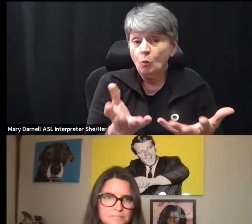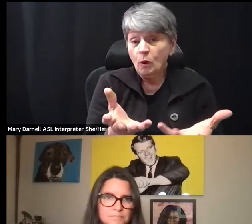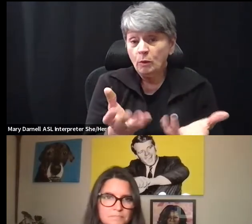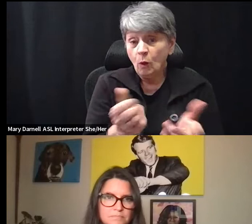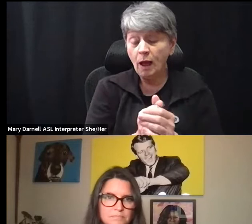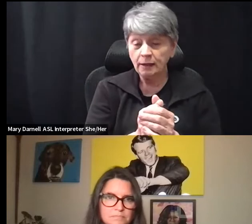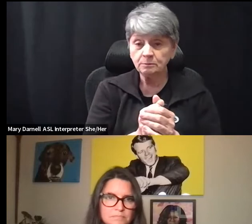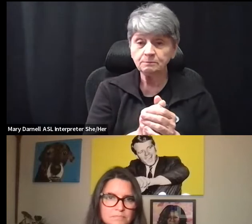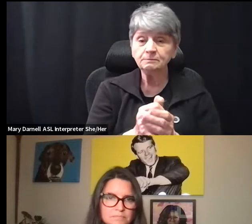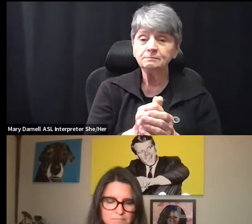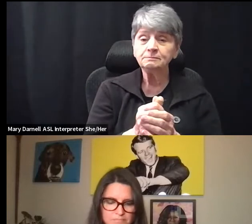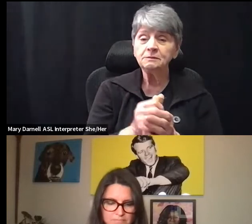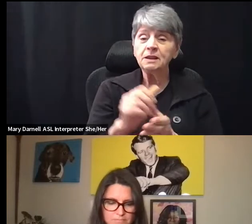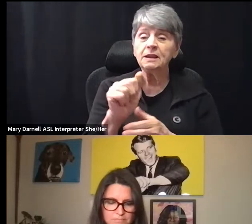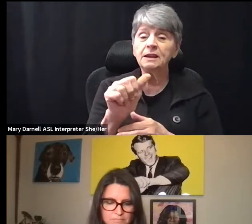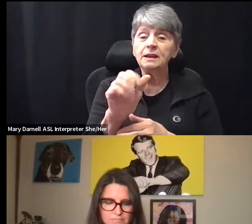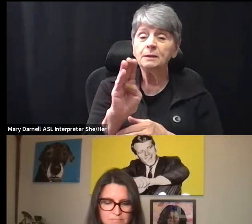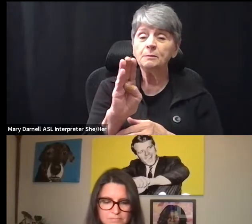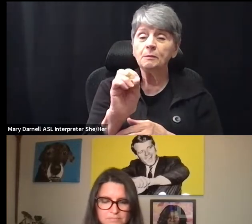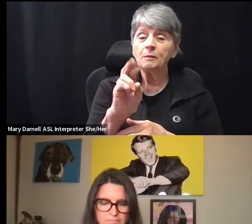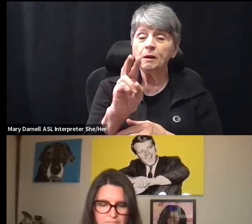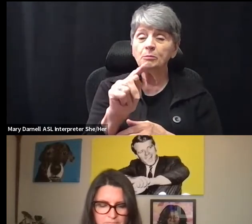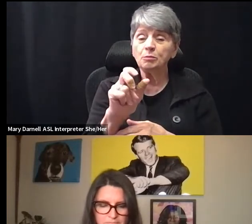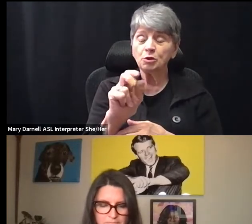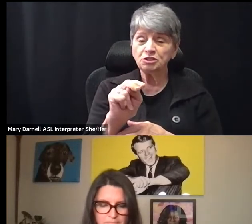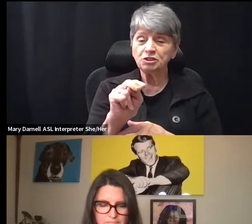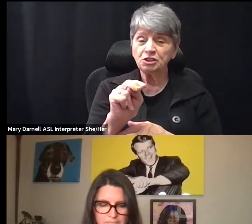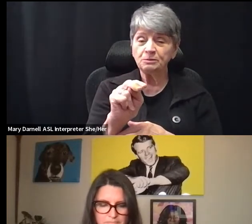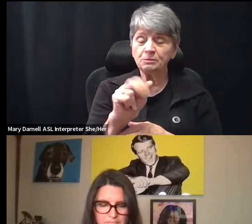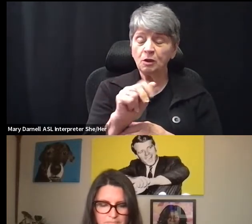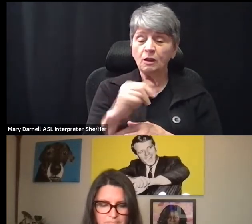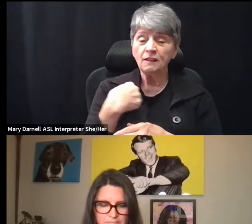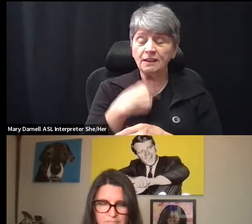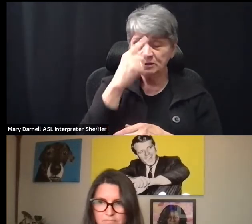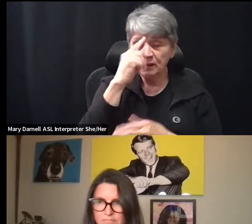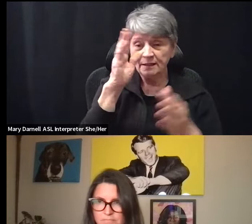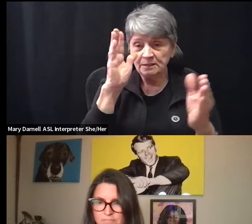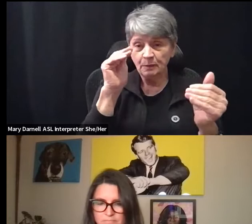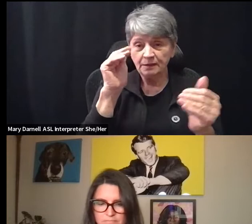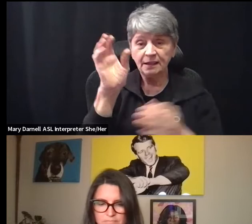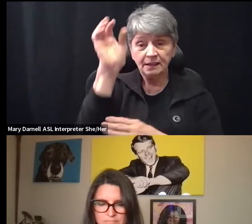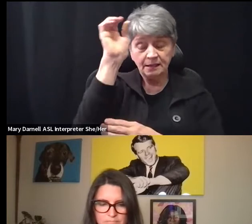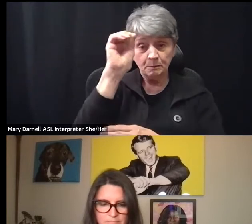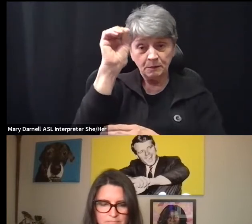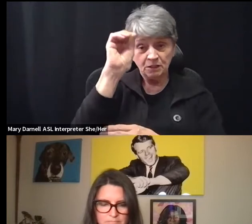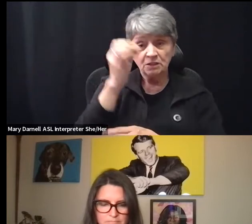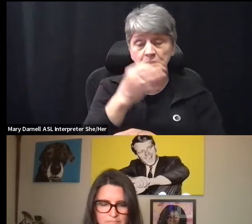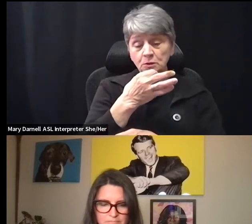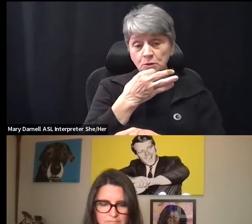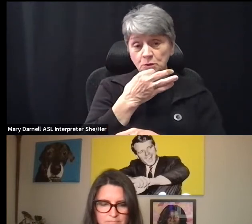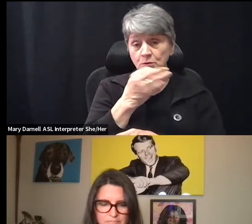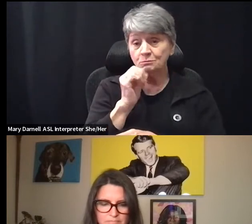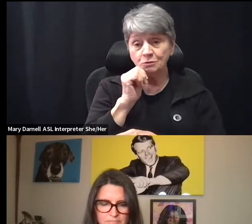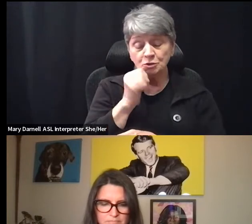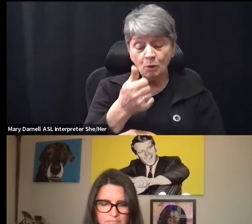So we all are expecting, according to the leak, that an opinion could come down tomorrow. It could come down Friday,